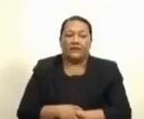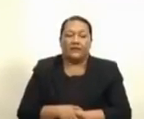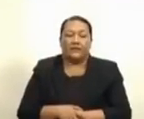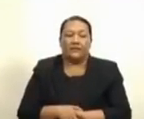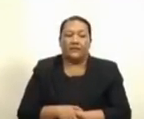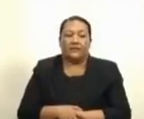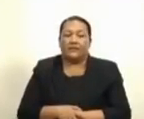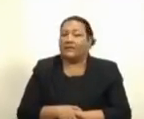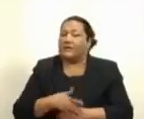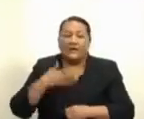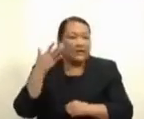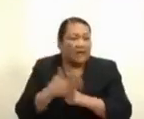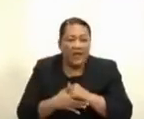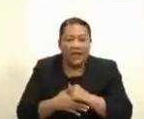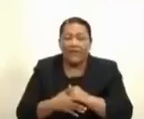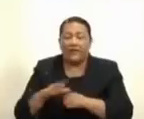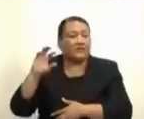Reconciliation can never be successful